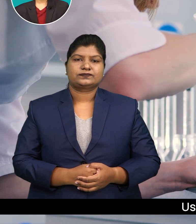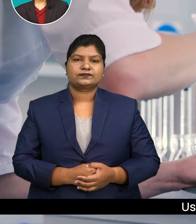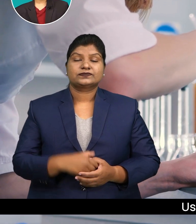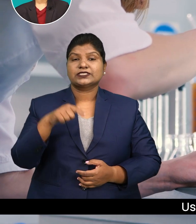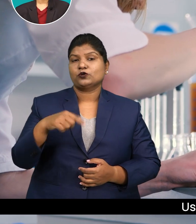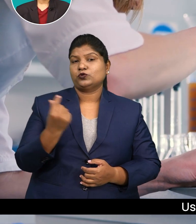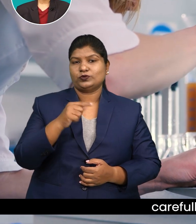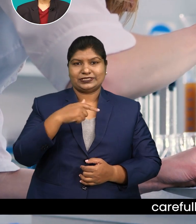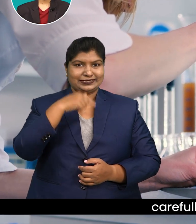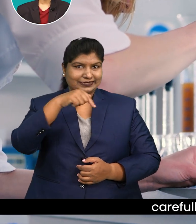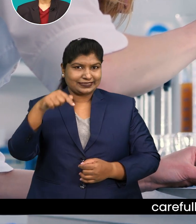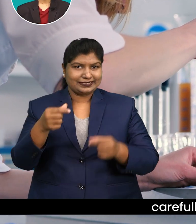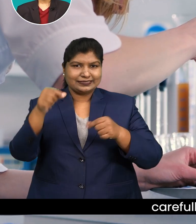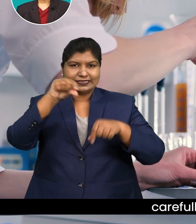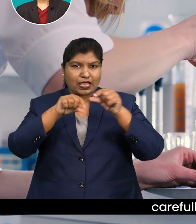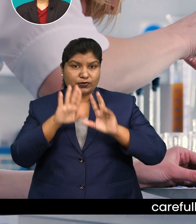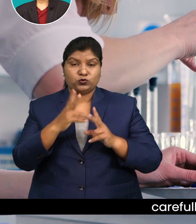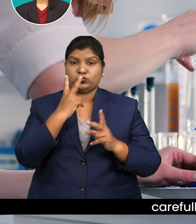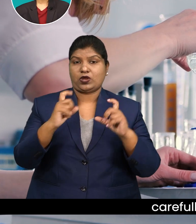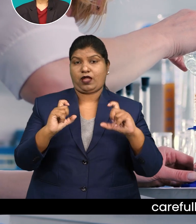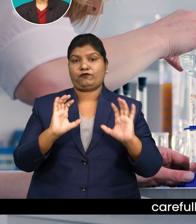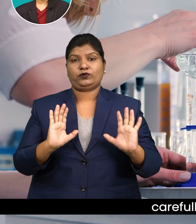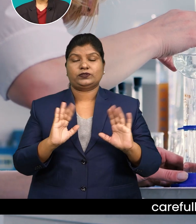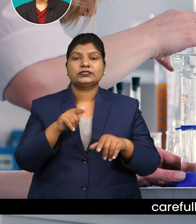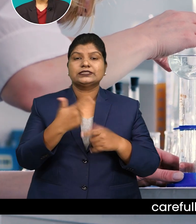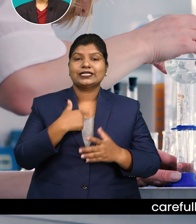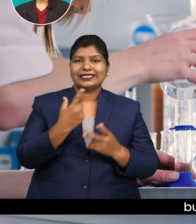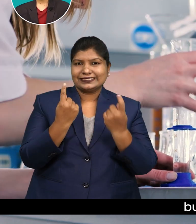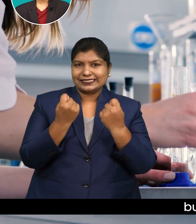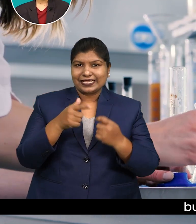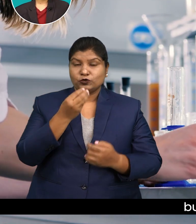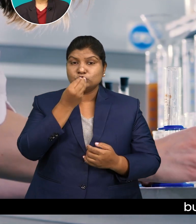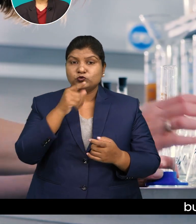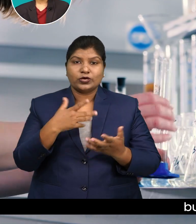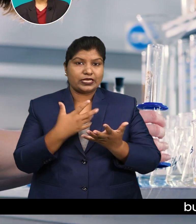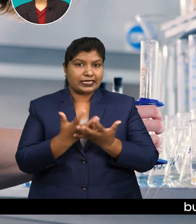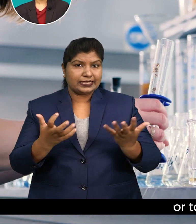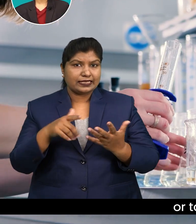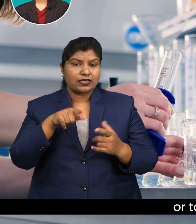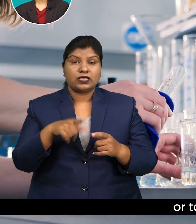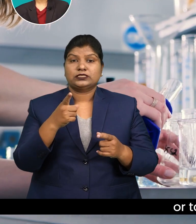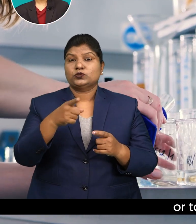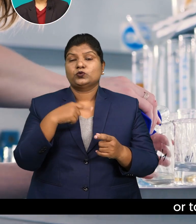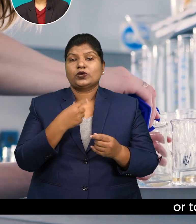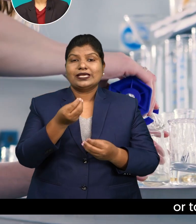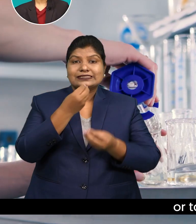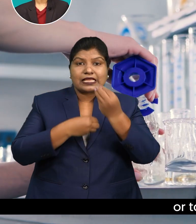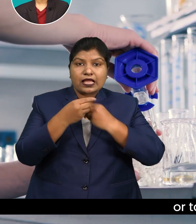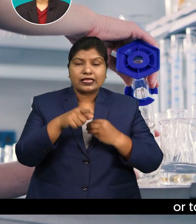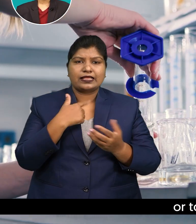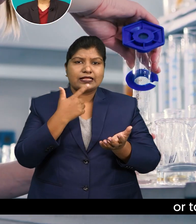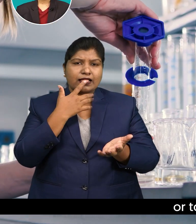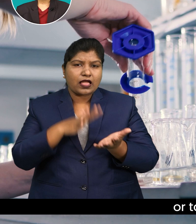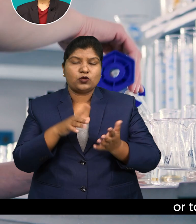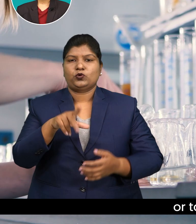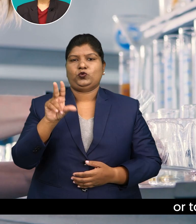Use these chemicals carefully to test the food items, but do not try to eat or taste any